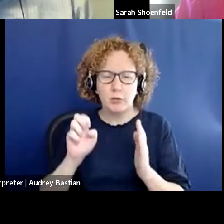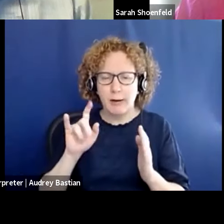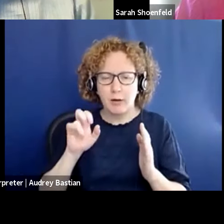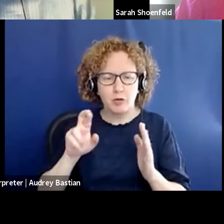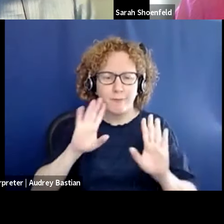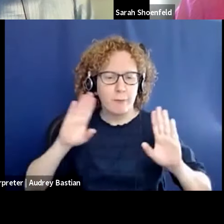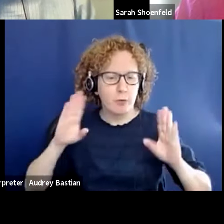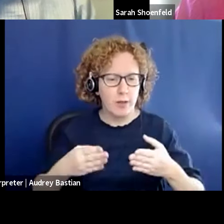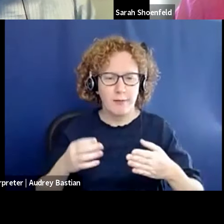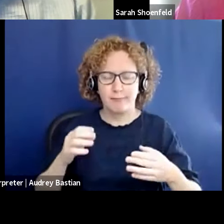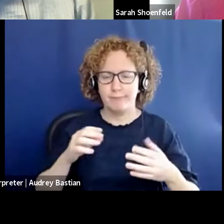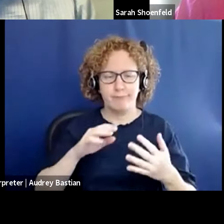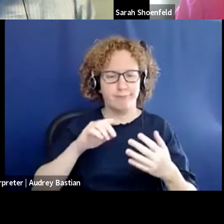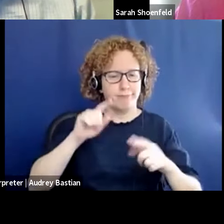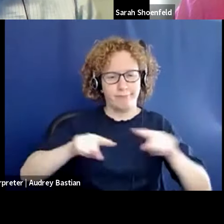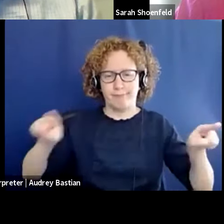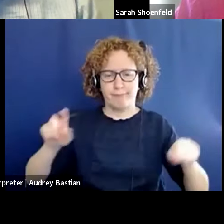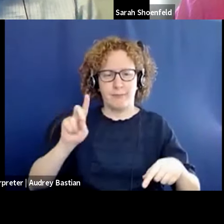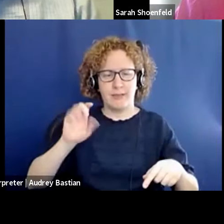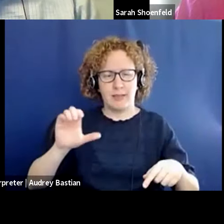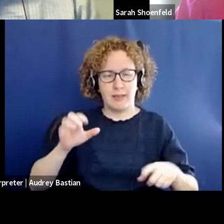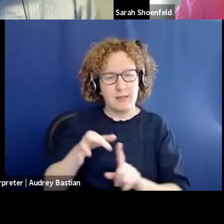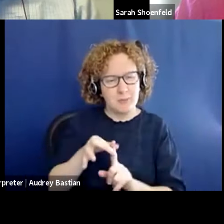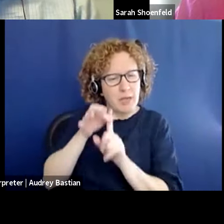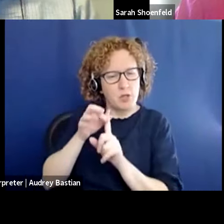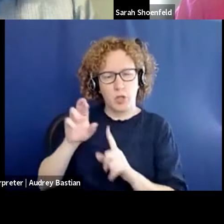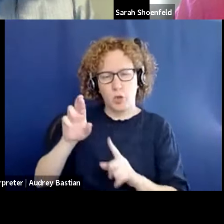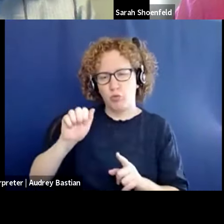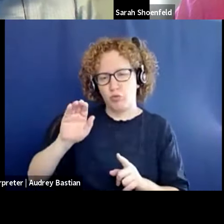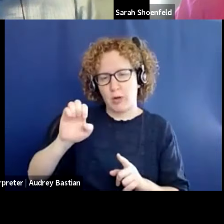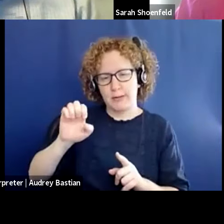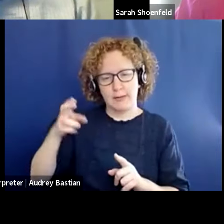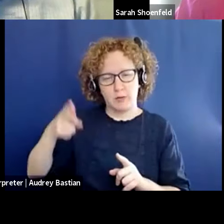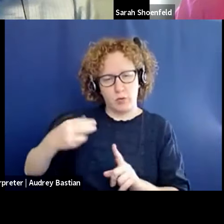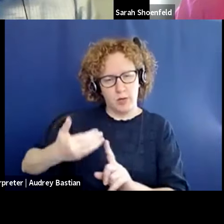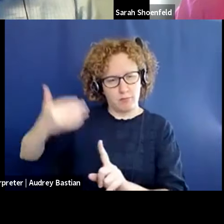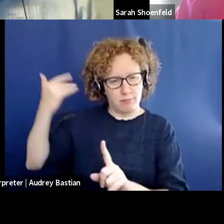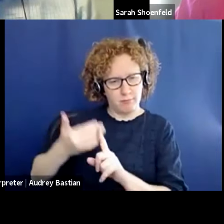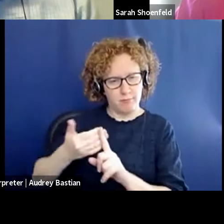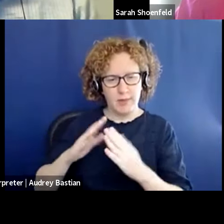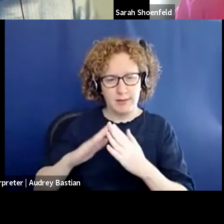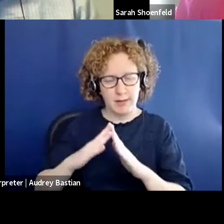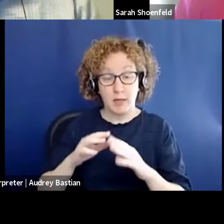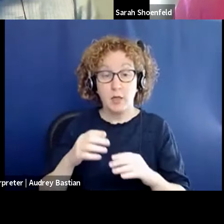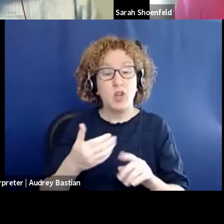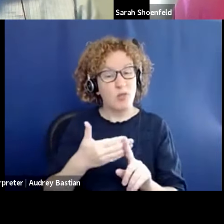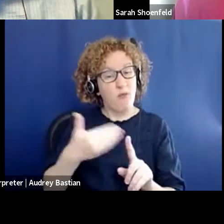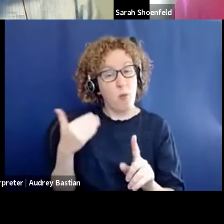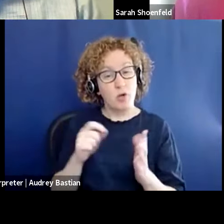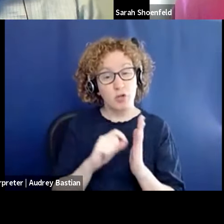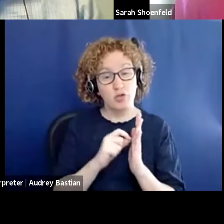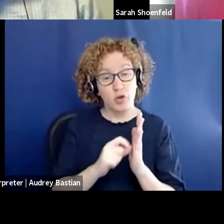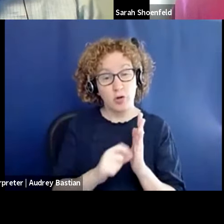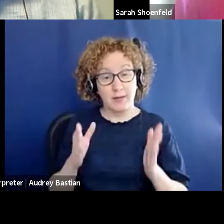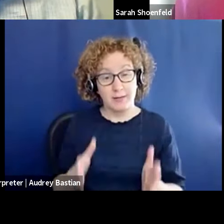DC, especially the city's racial history. A former journalist, she has researched and written or co-written 13 neighborhood